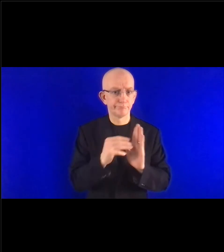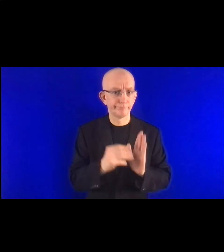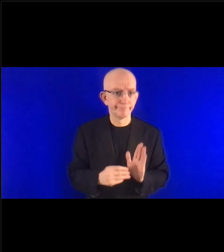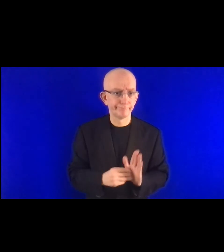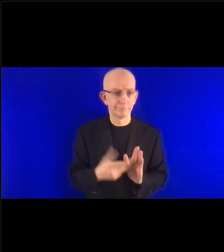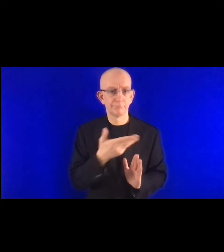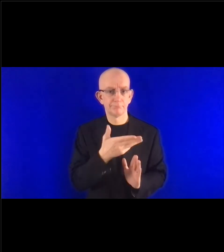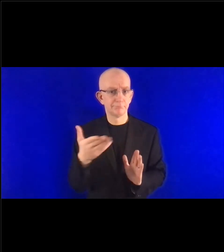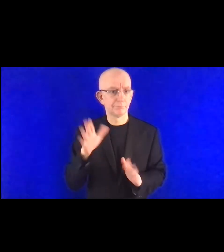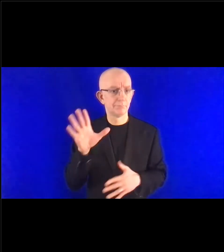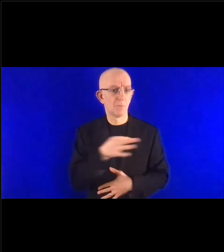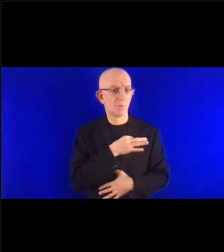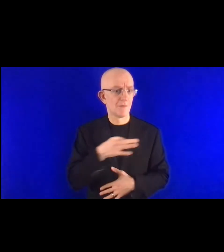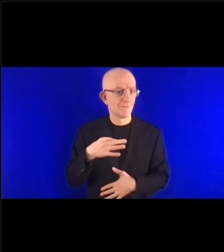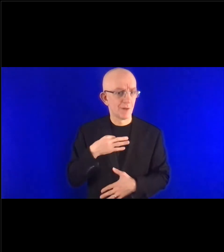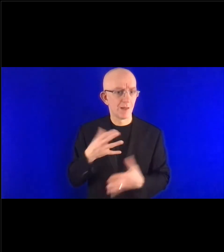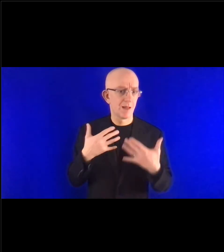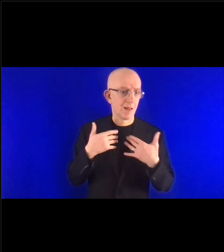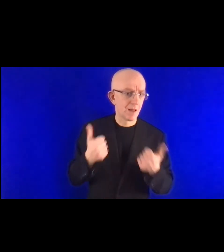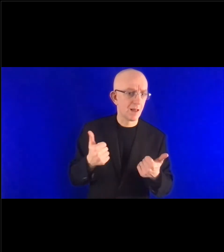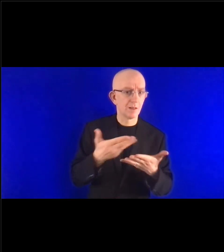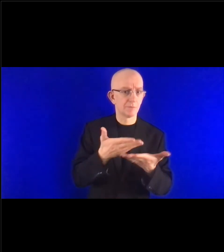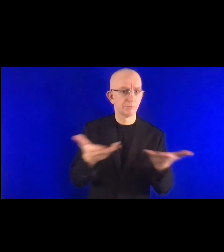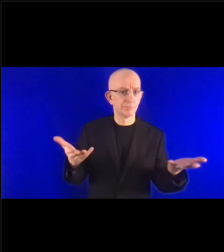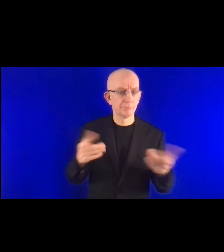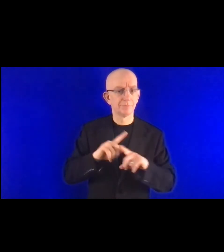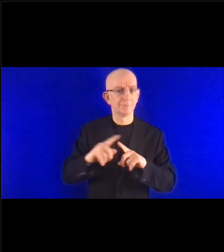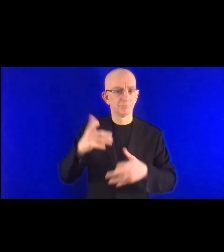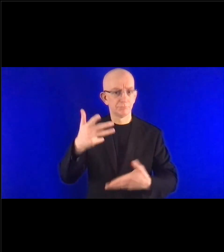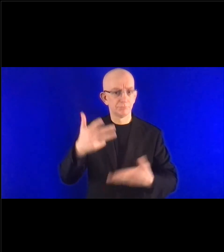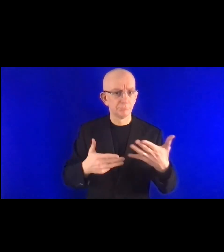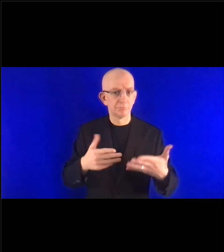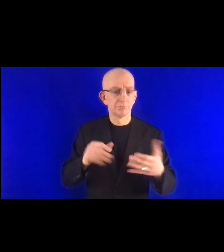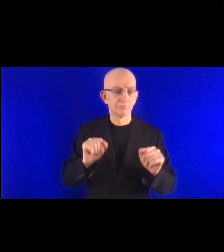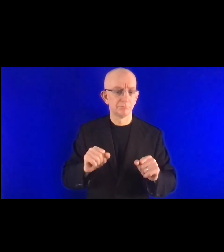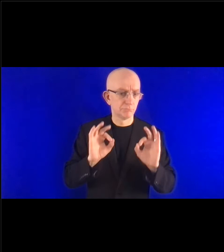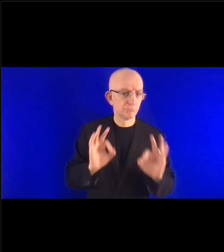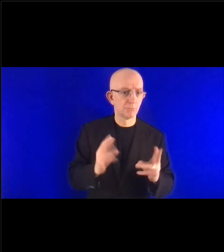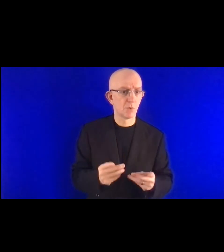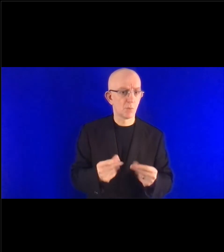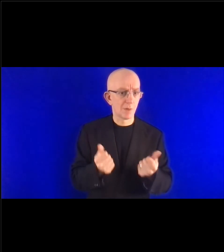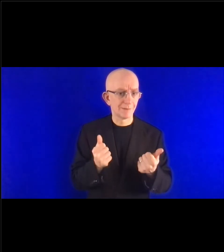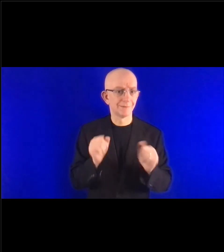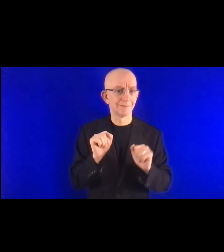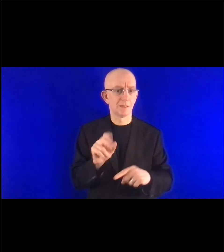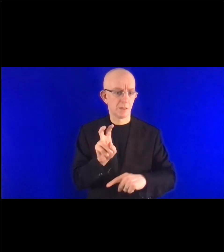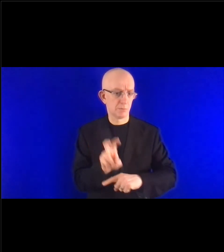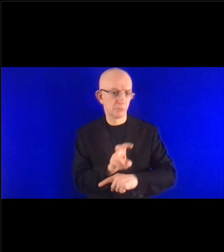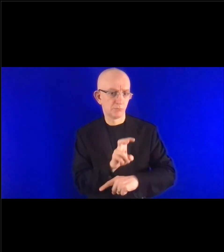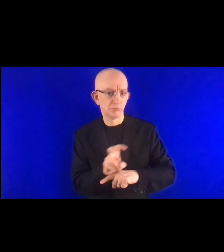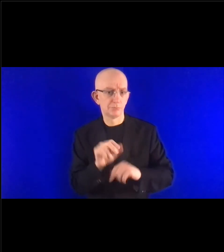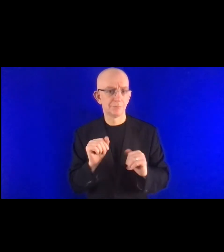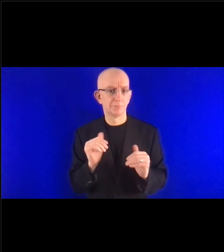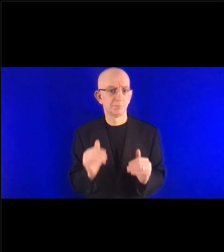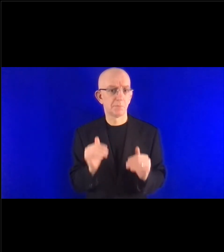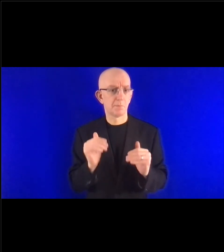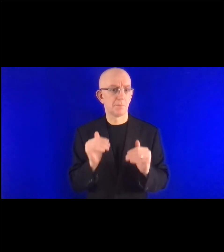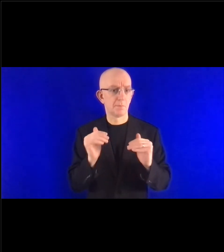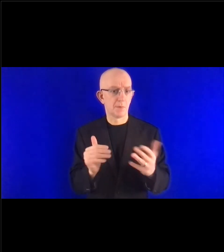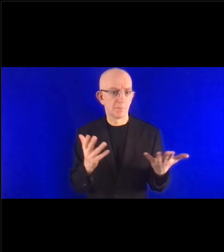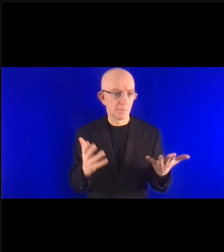Ensuring there is adequate analysis, reporting, and linkages with decision makers, which will